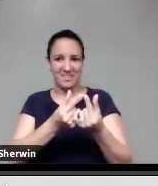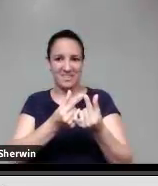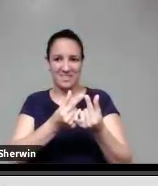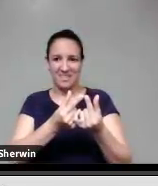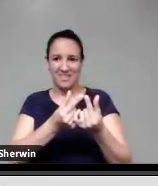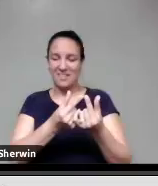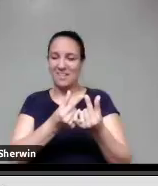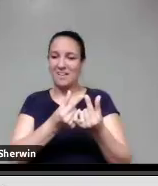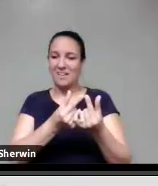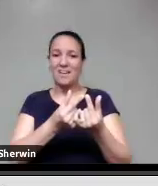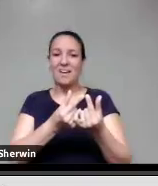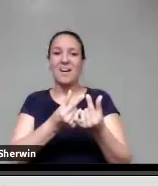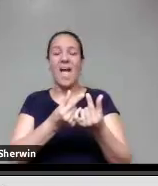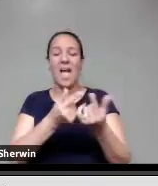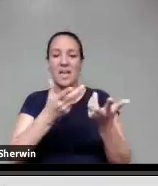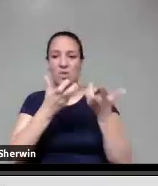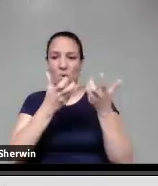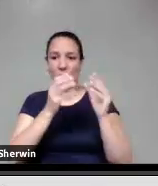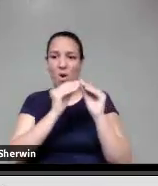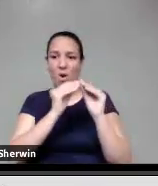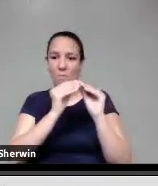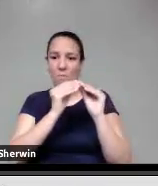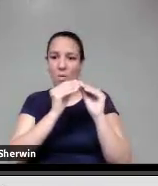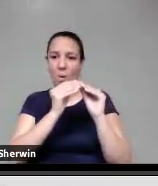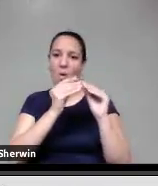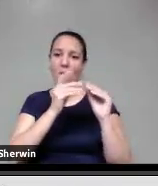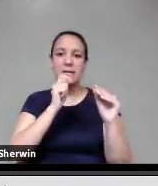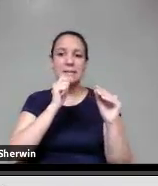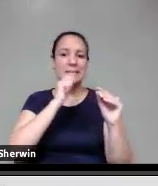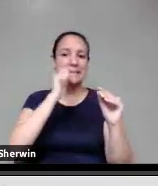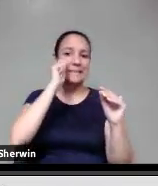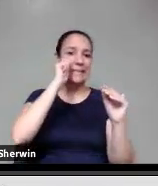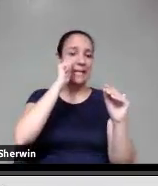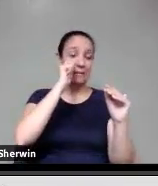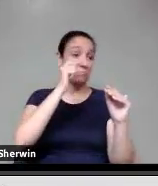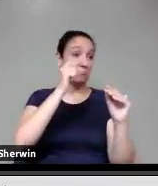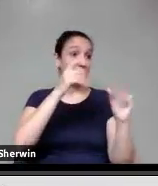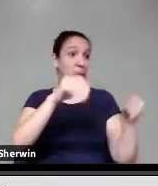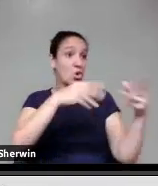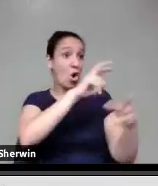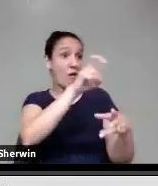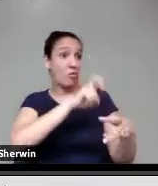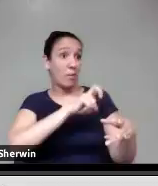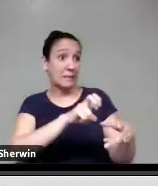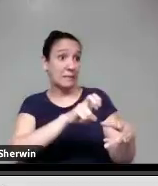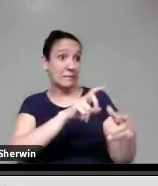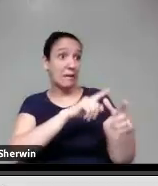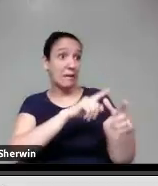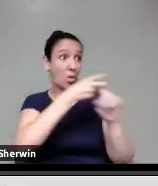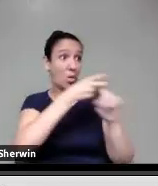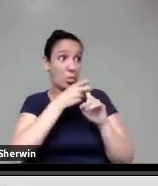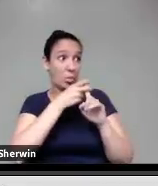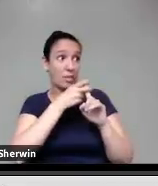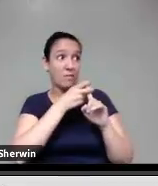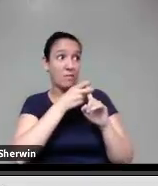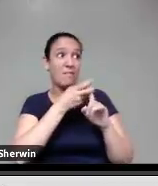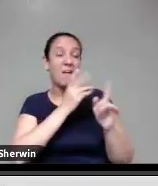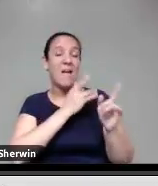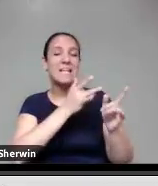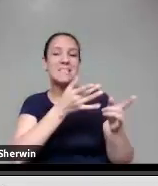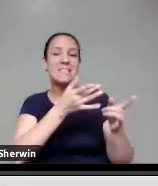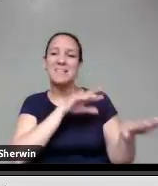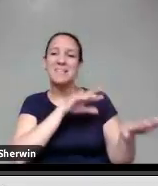you offer pizza or you can offer refreshments of some sort, especially for young people, that usually will draw them in and it usually relaxes